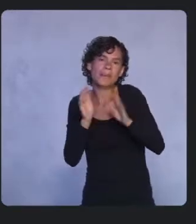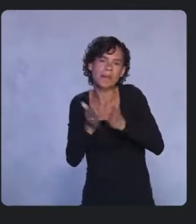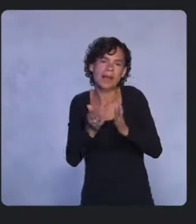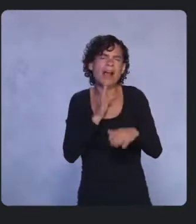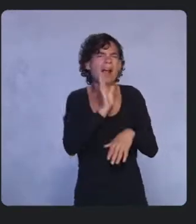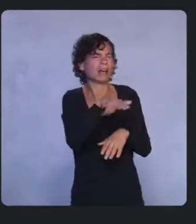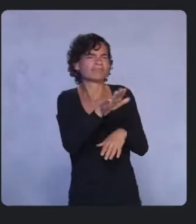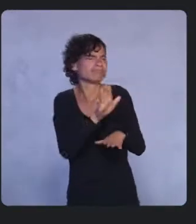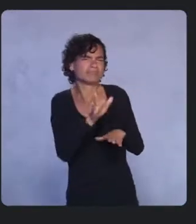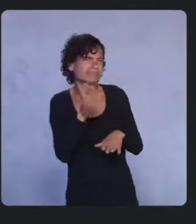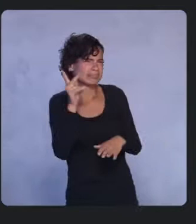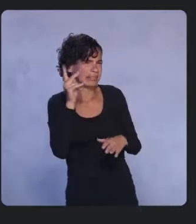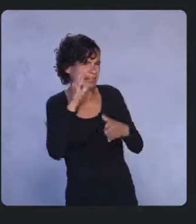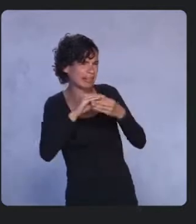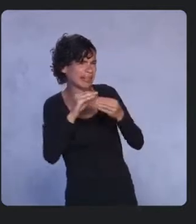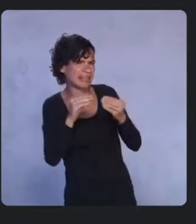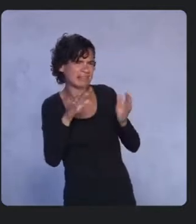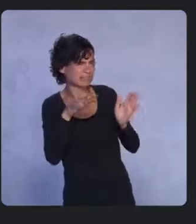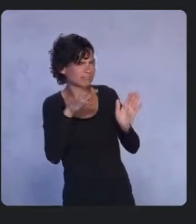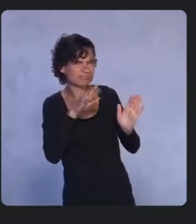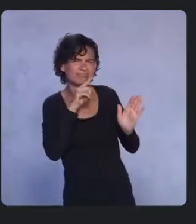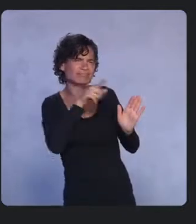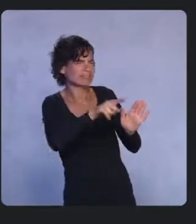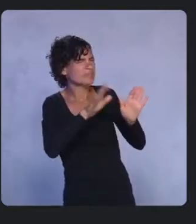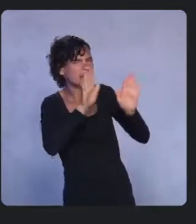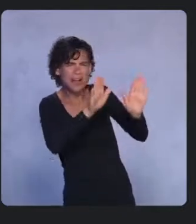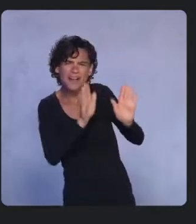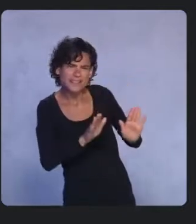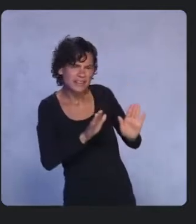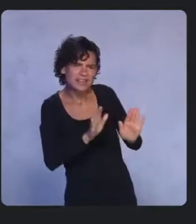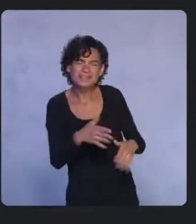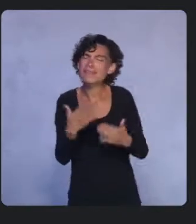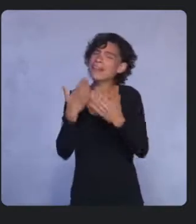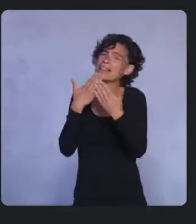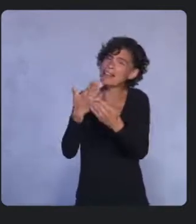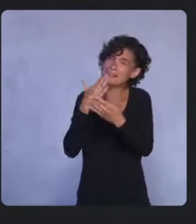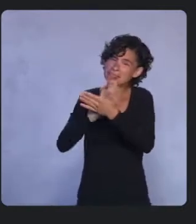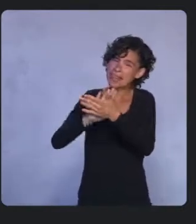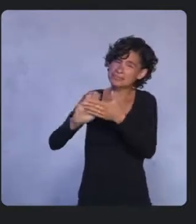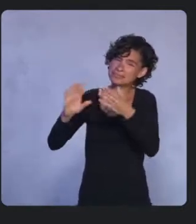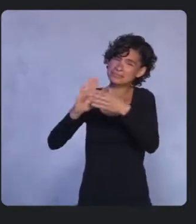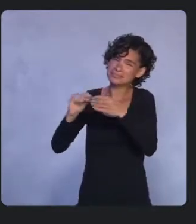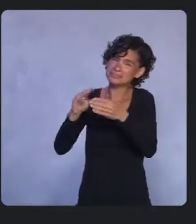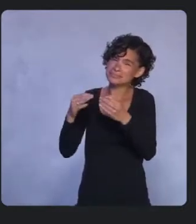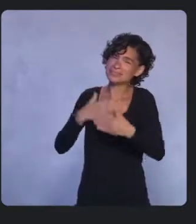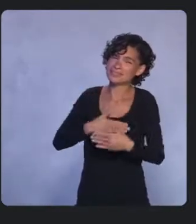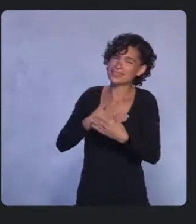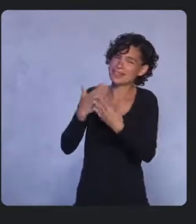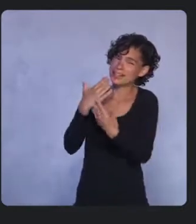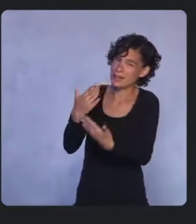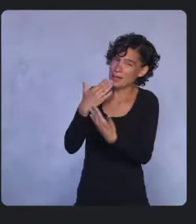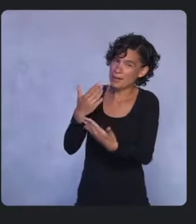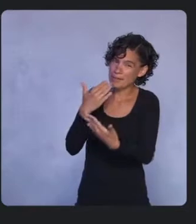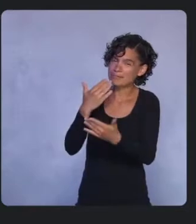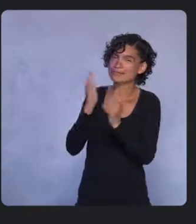amazing. Thank you for the kind words. I appreciate it. Thanks for talking with me.